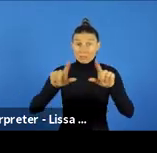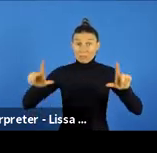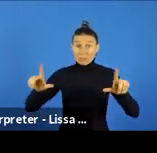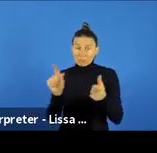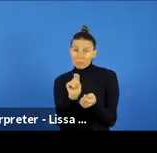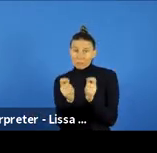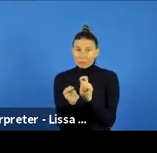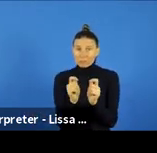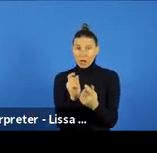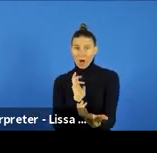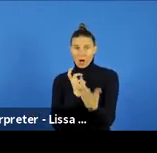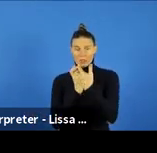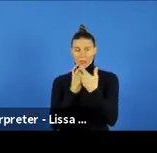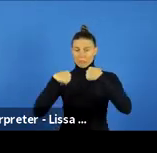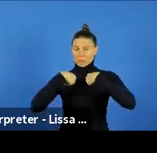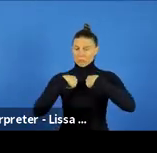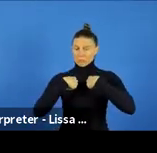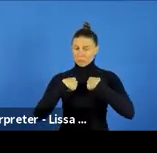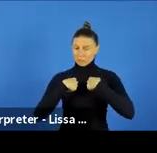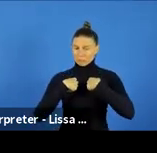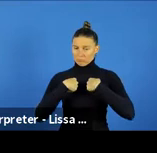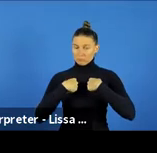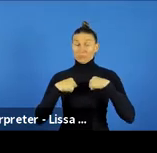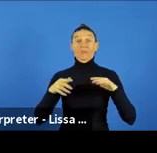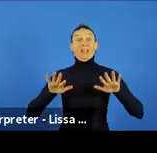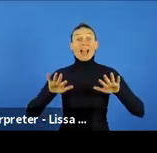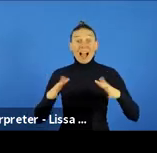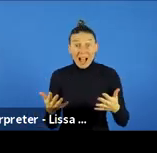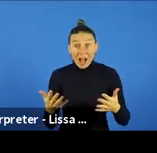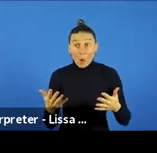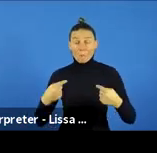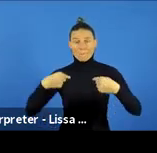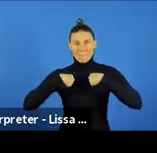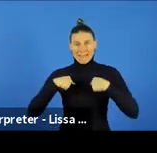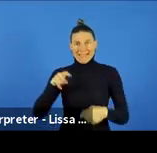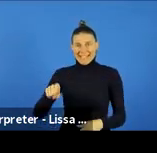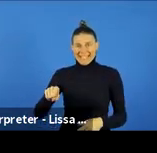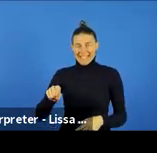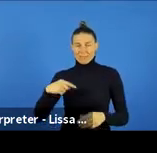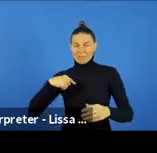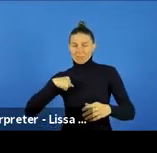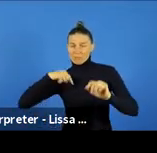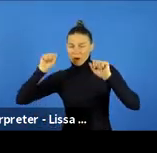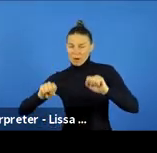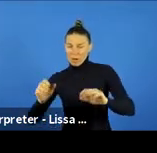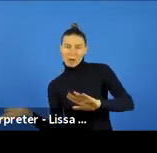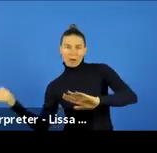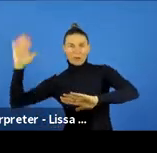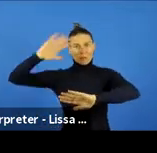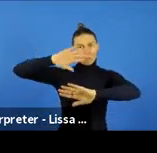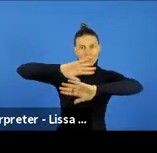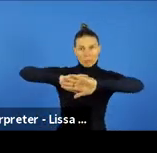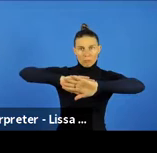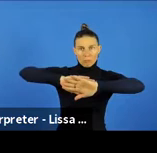mobile phone, or a tablet, according to your needs. It's really a customization of the appearance of the website